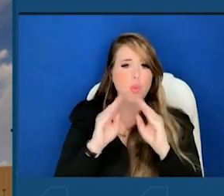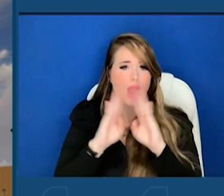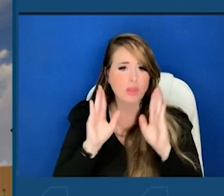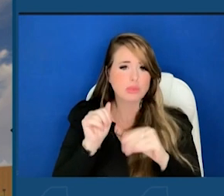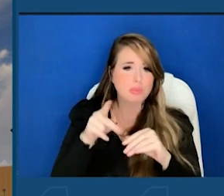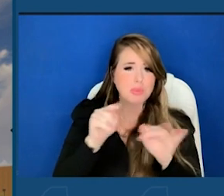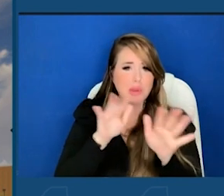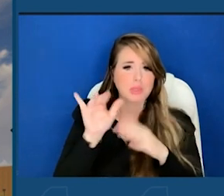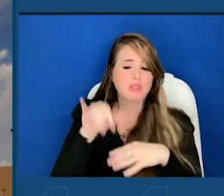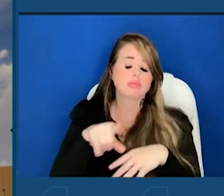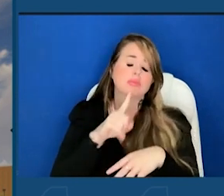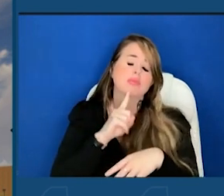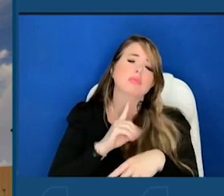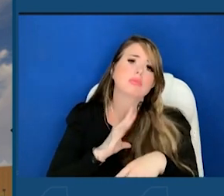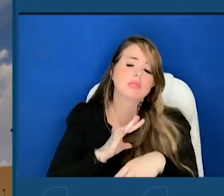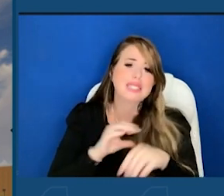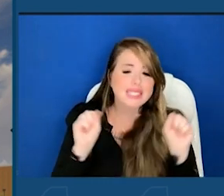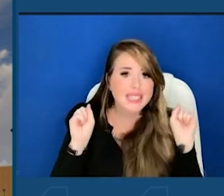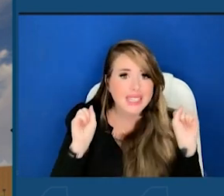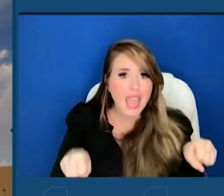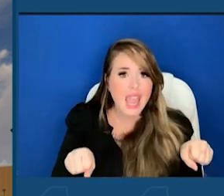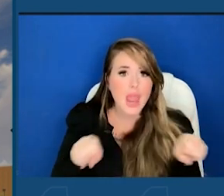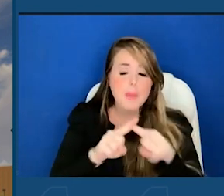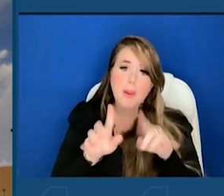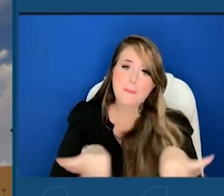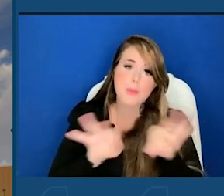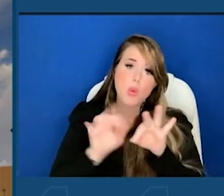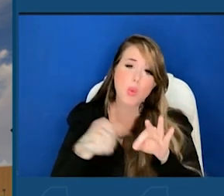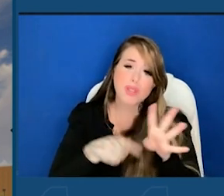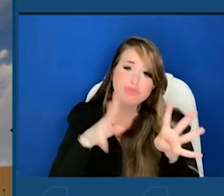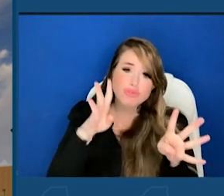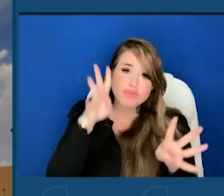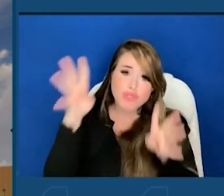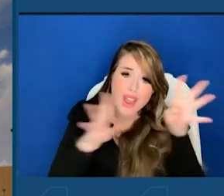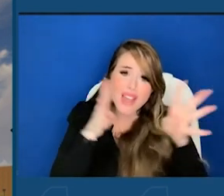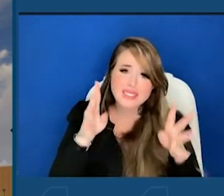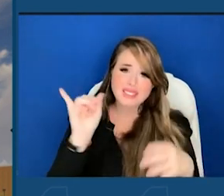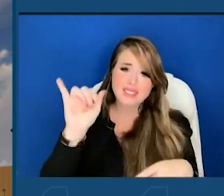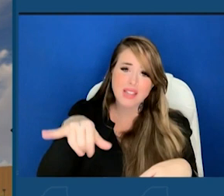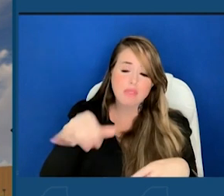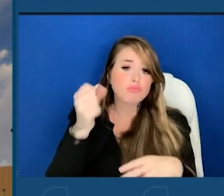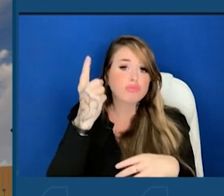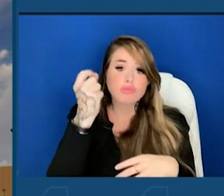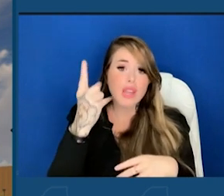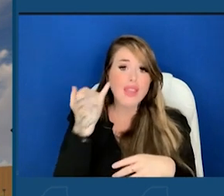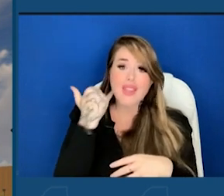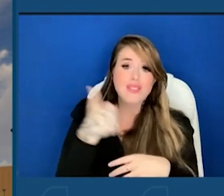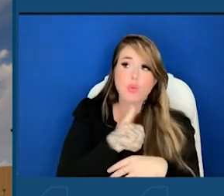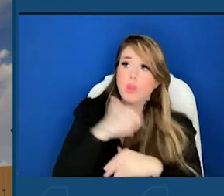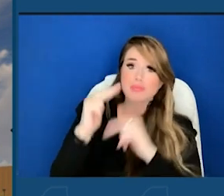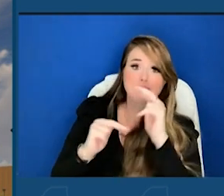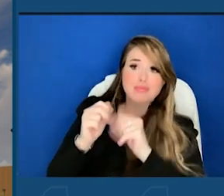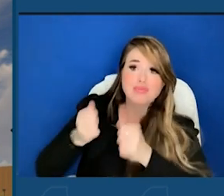takes creativity. And I guarantee there will not be a single empty unit, whether it's condos, market rate